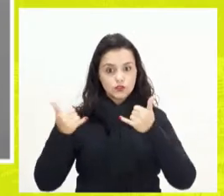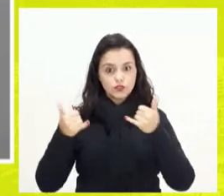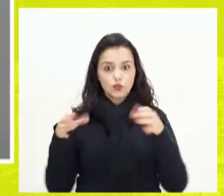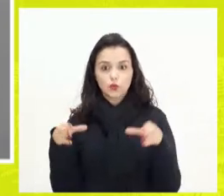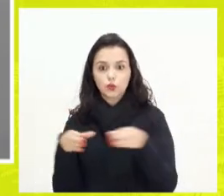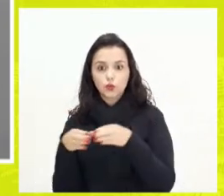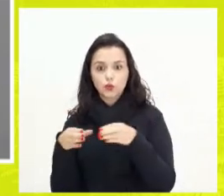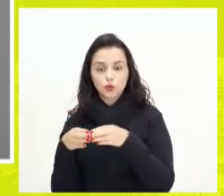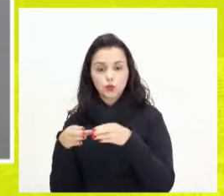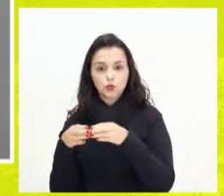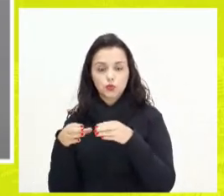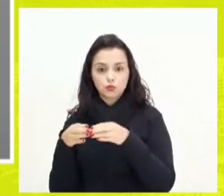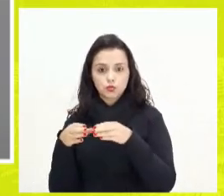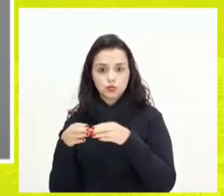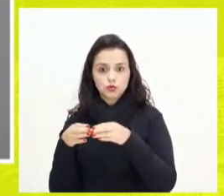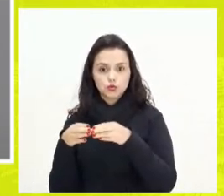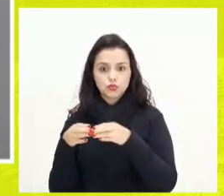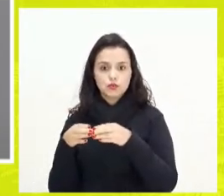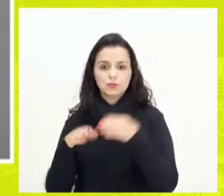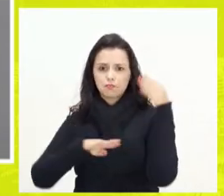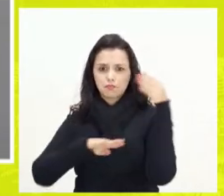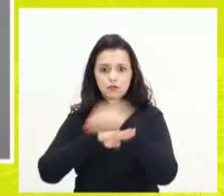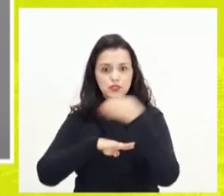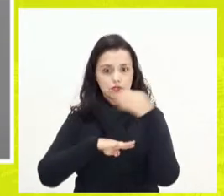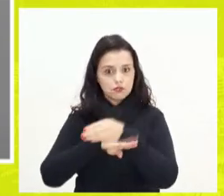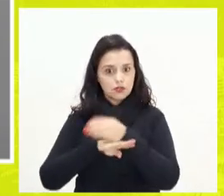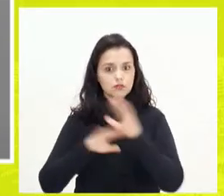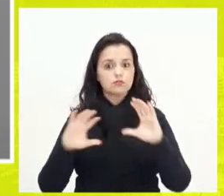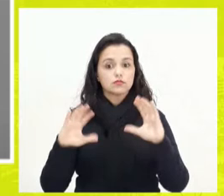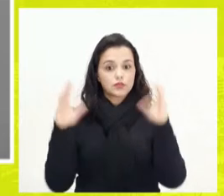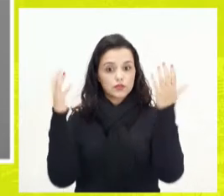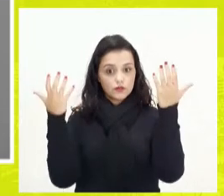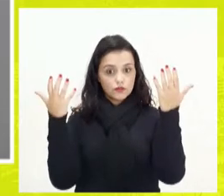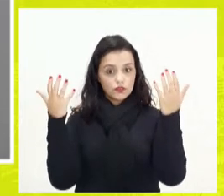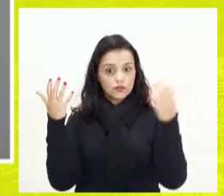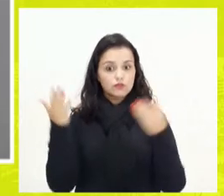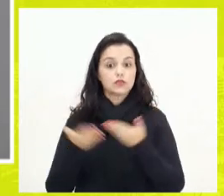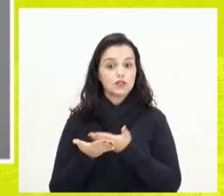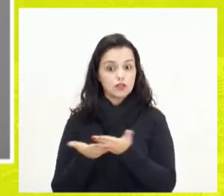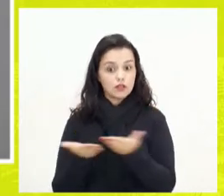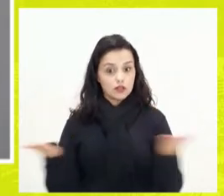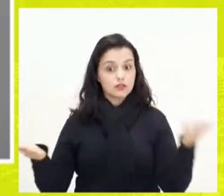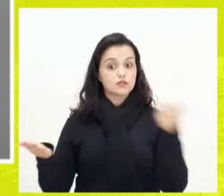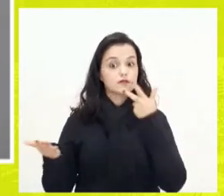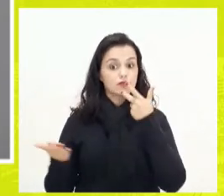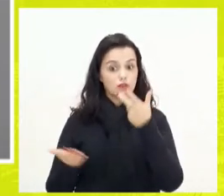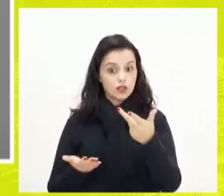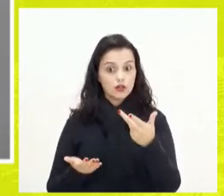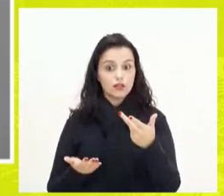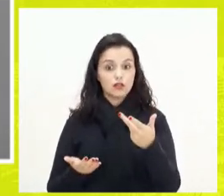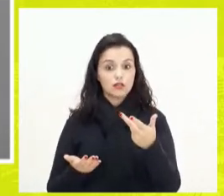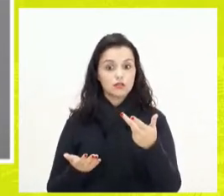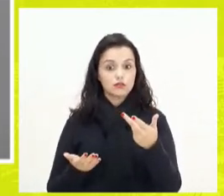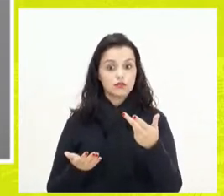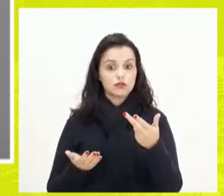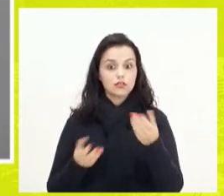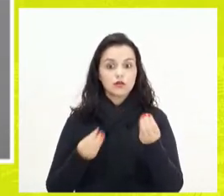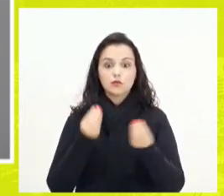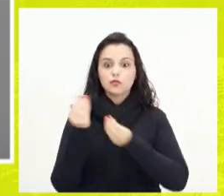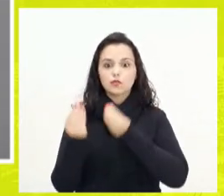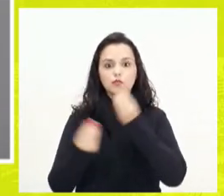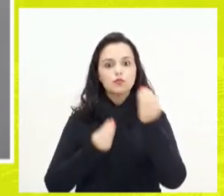old keepers those people the the very nazi groups and uh they even said